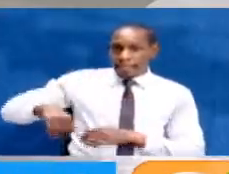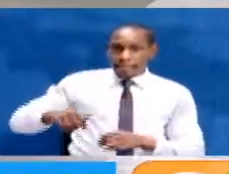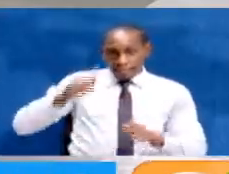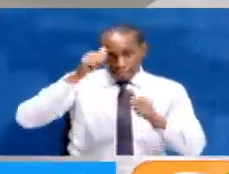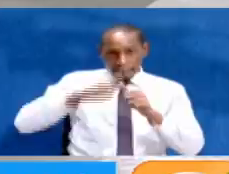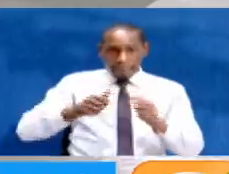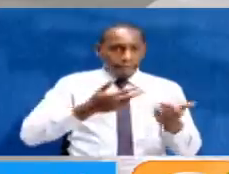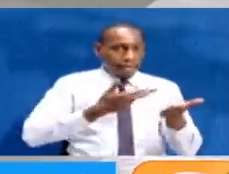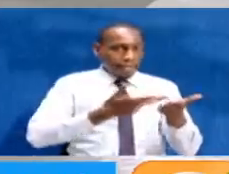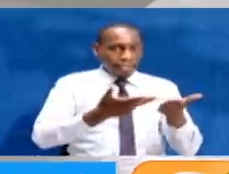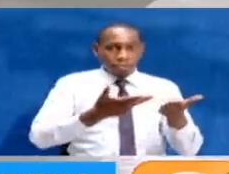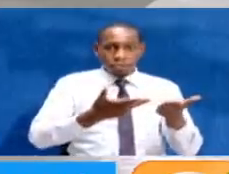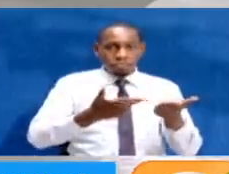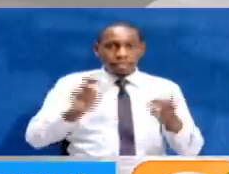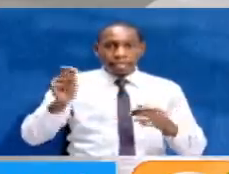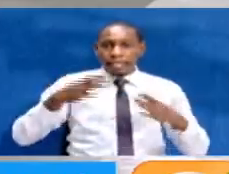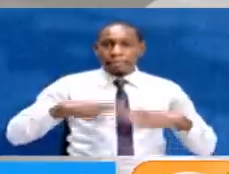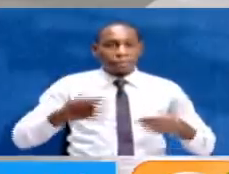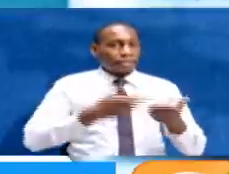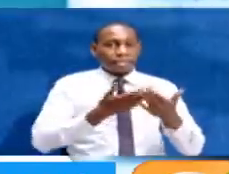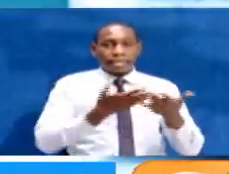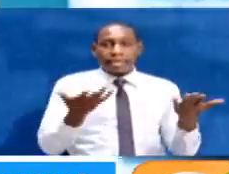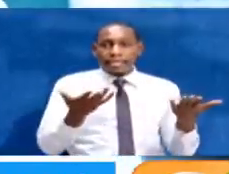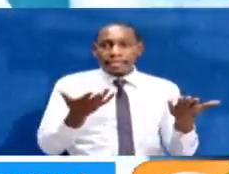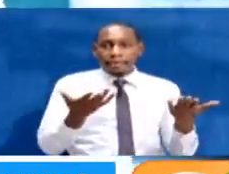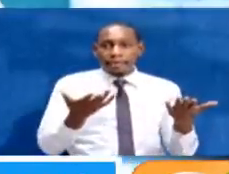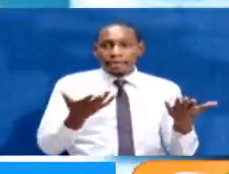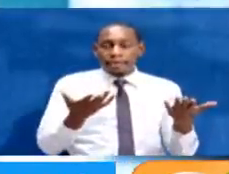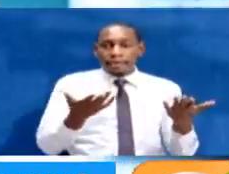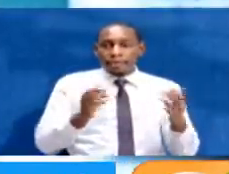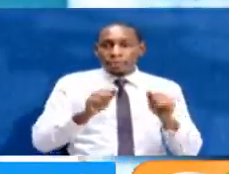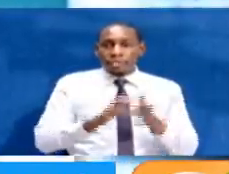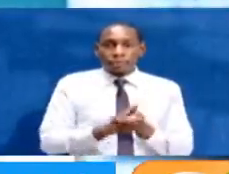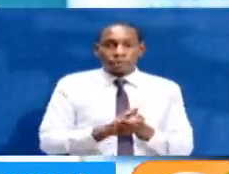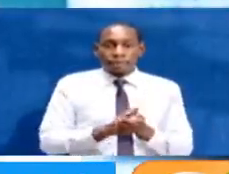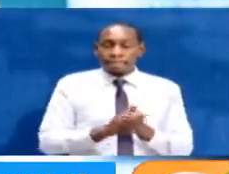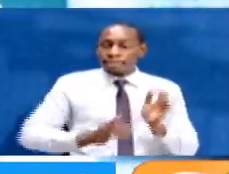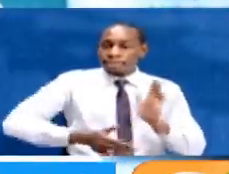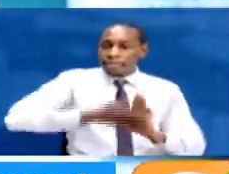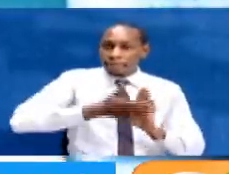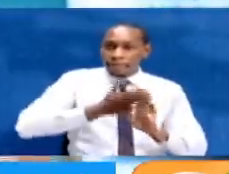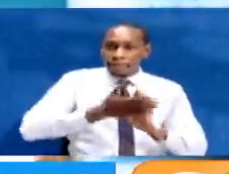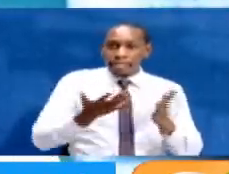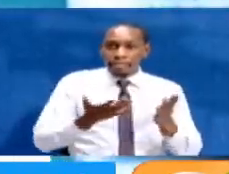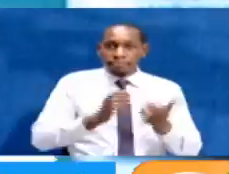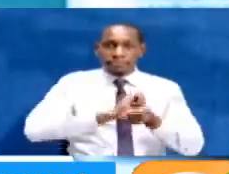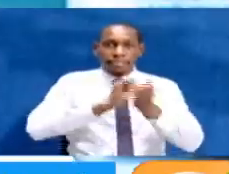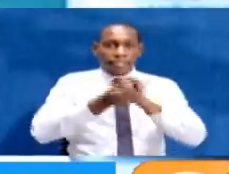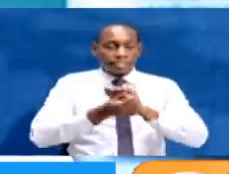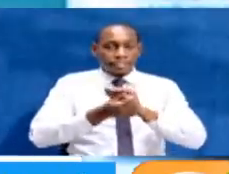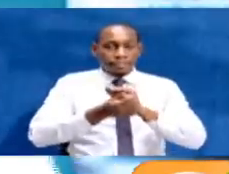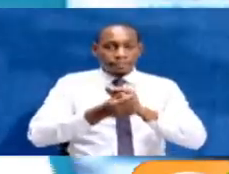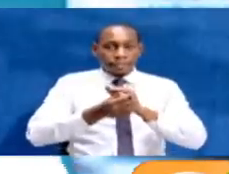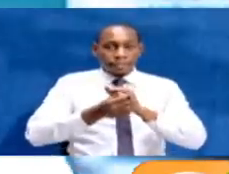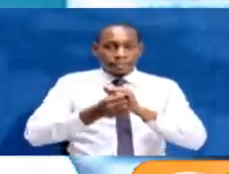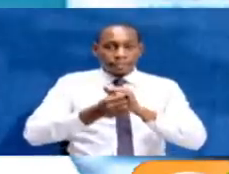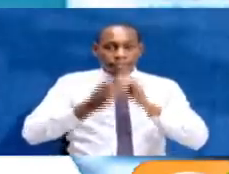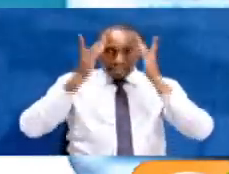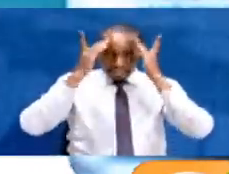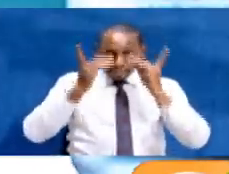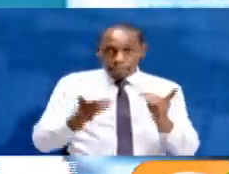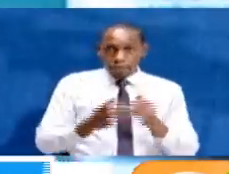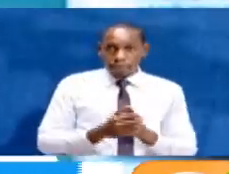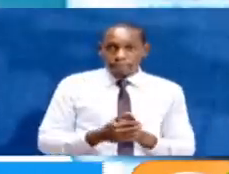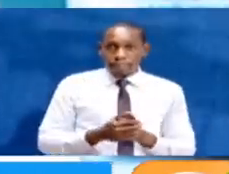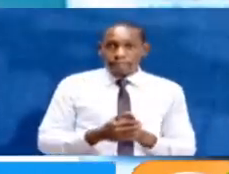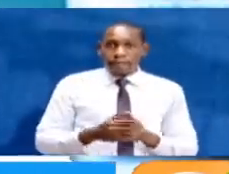register, we do anything. There can be this sudden change of mind. The hesitation